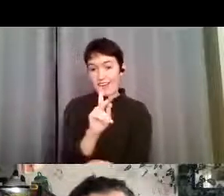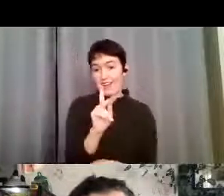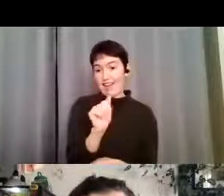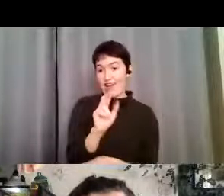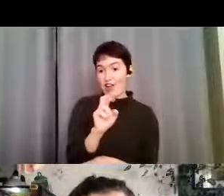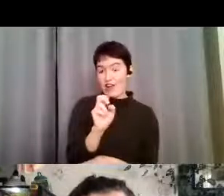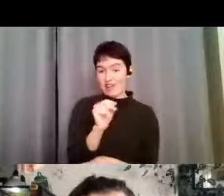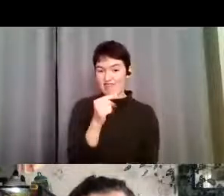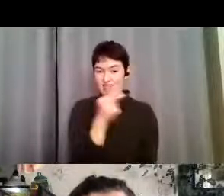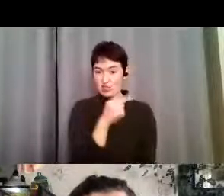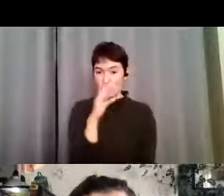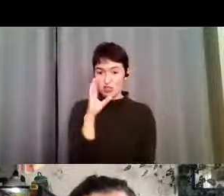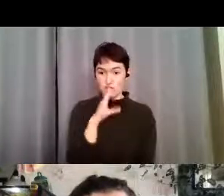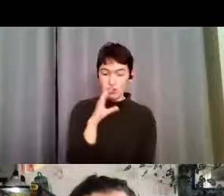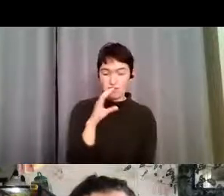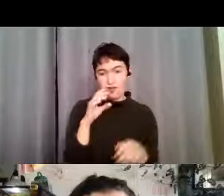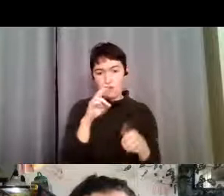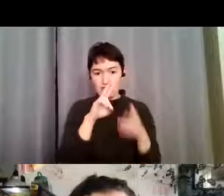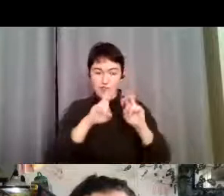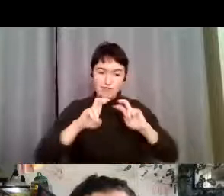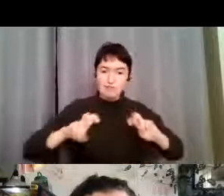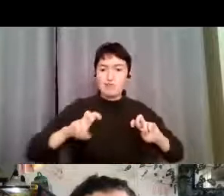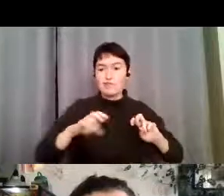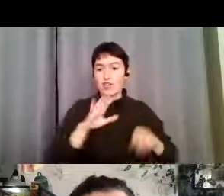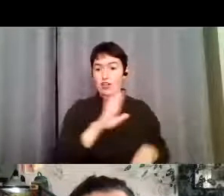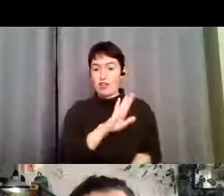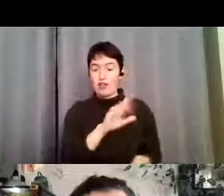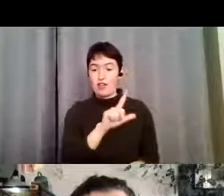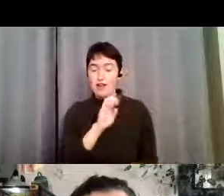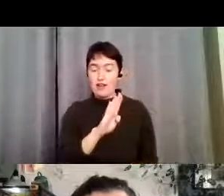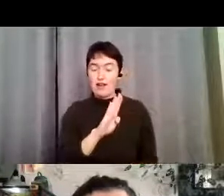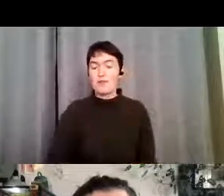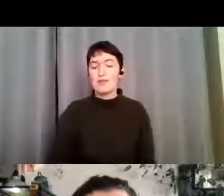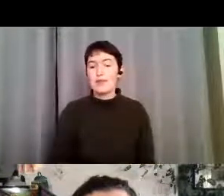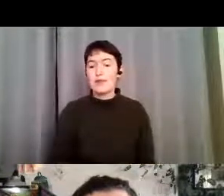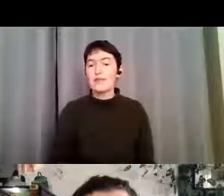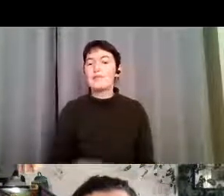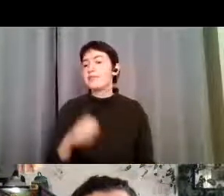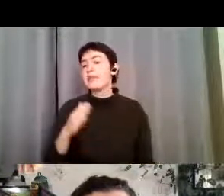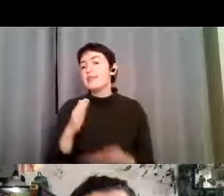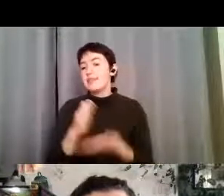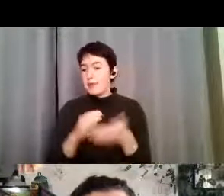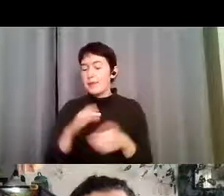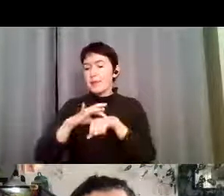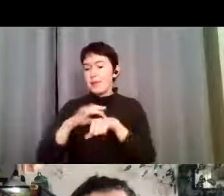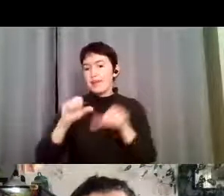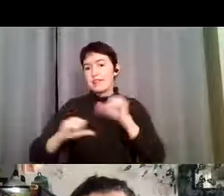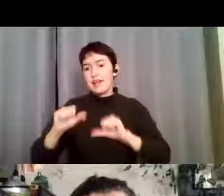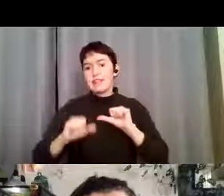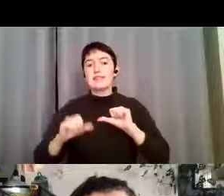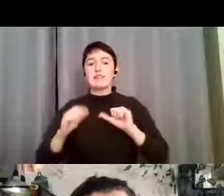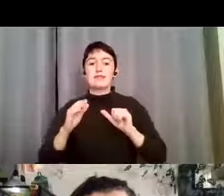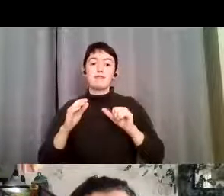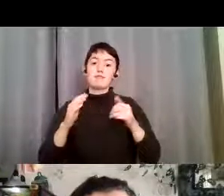scientists sometimes travel to these strange environments on our planet to do other kinds of experiments and learn